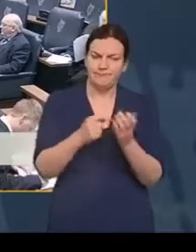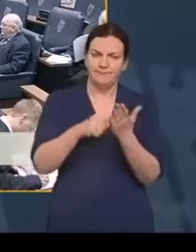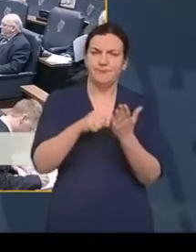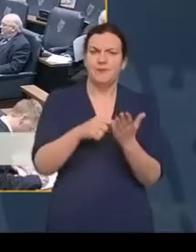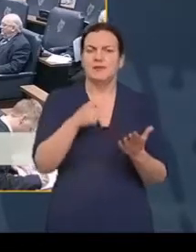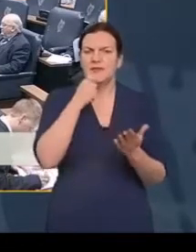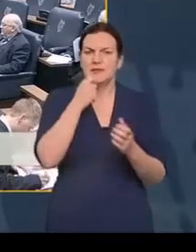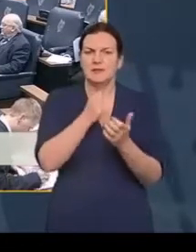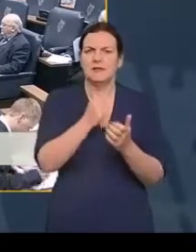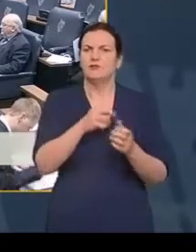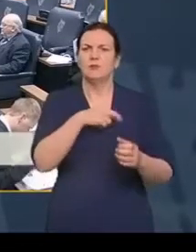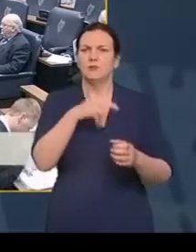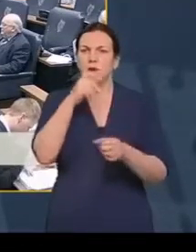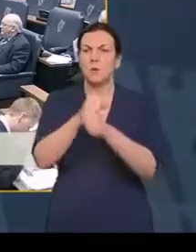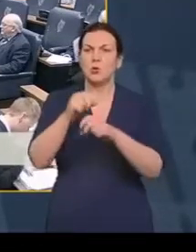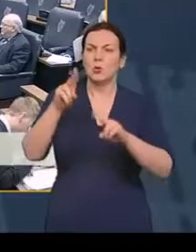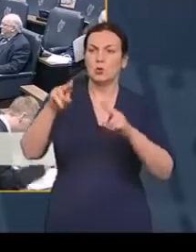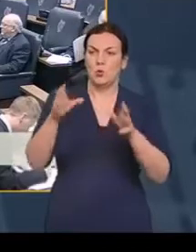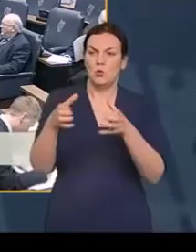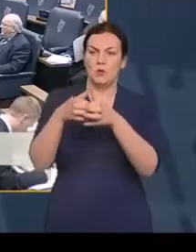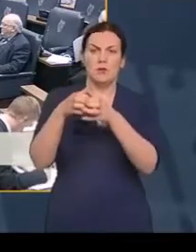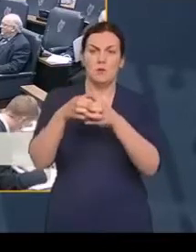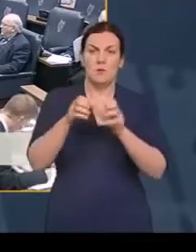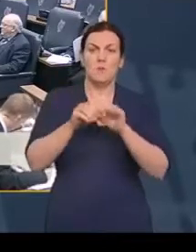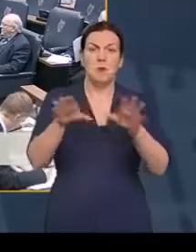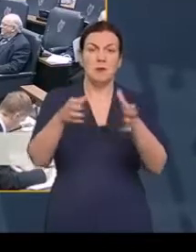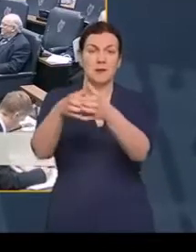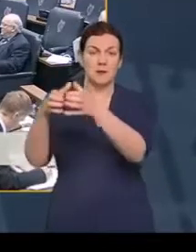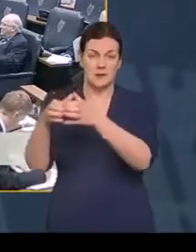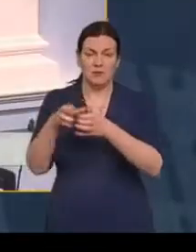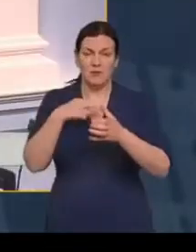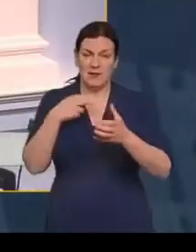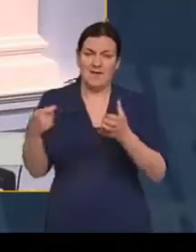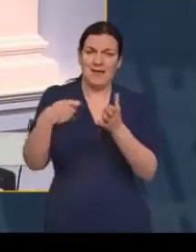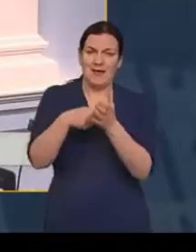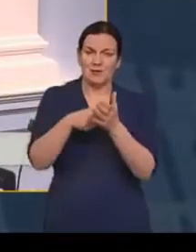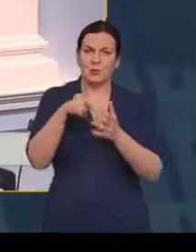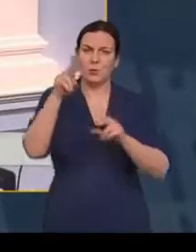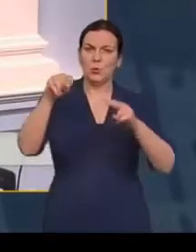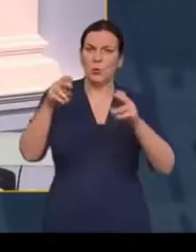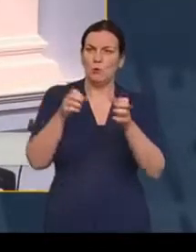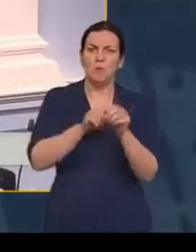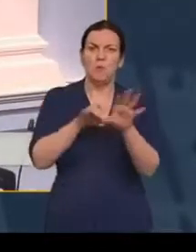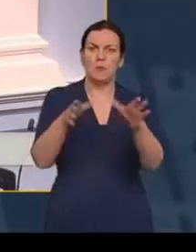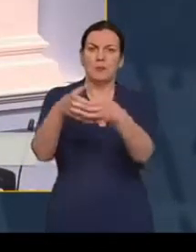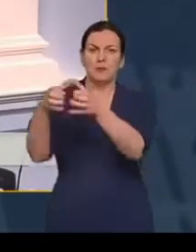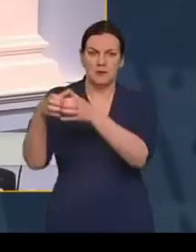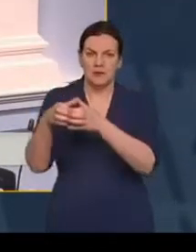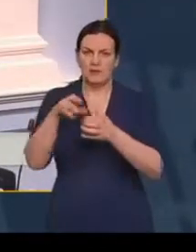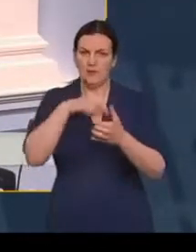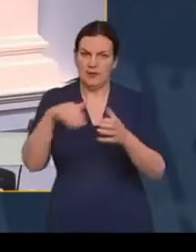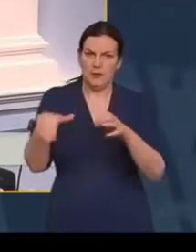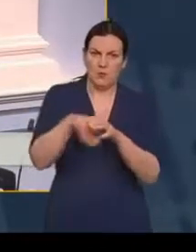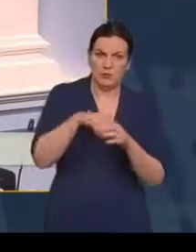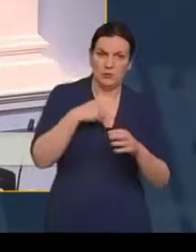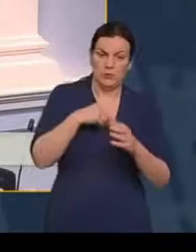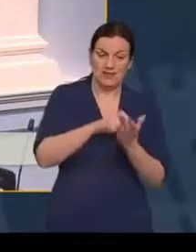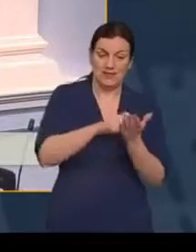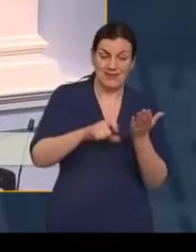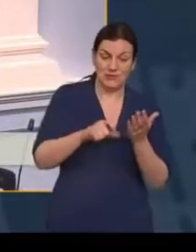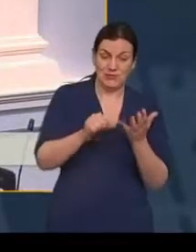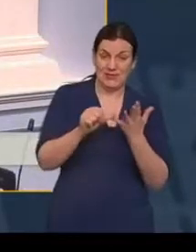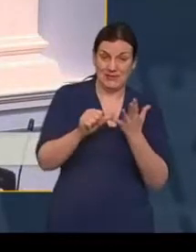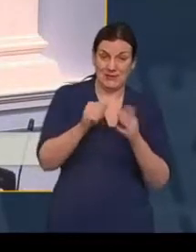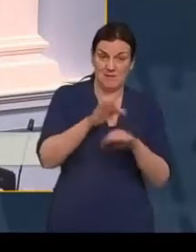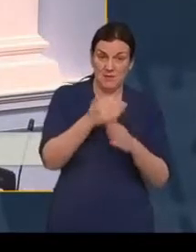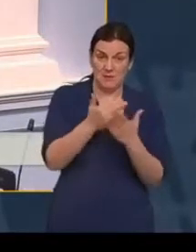moving a regulation-making power, adding new public bodies to section 2 definitions to a substantive section of this bill, section